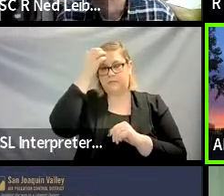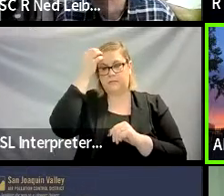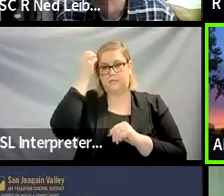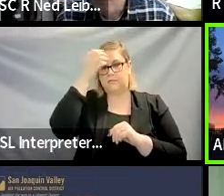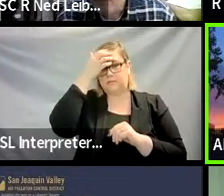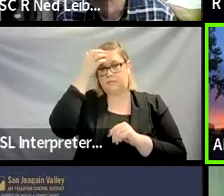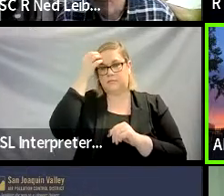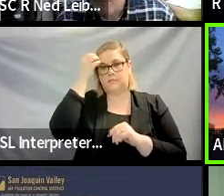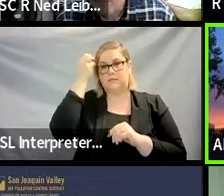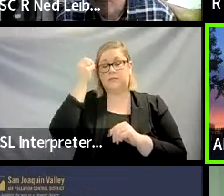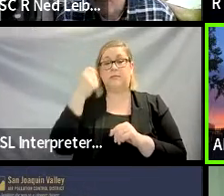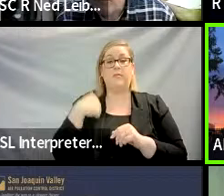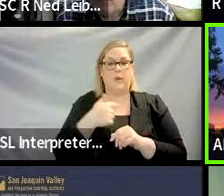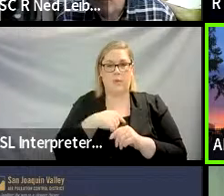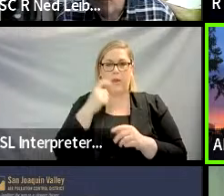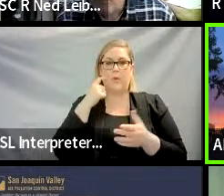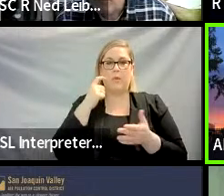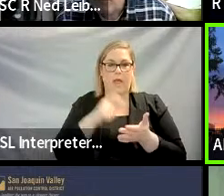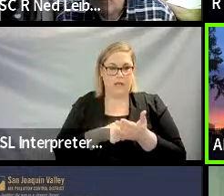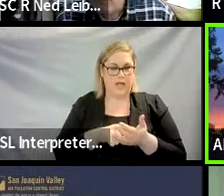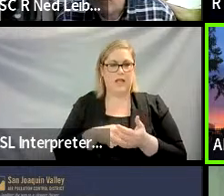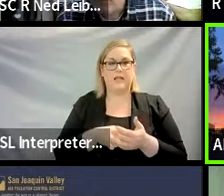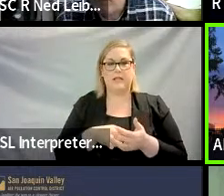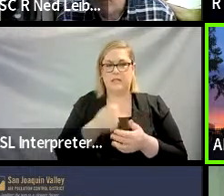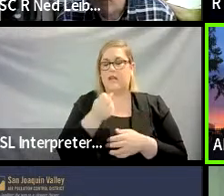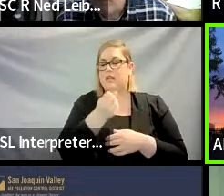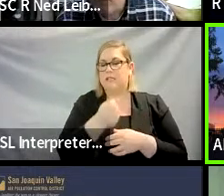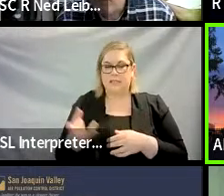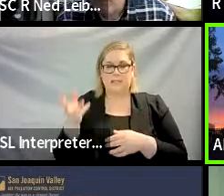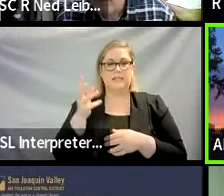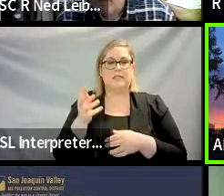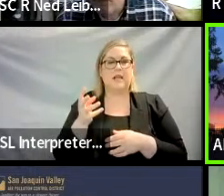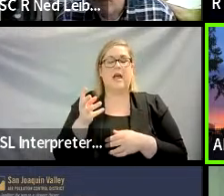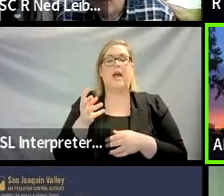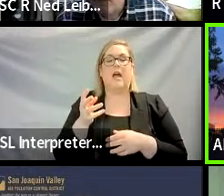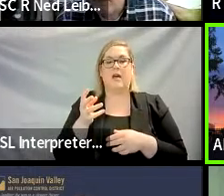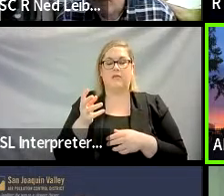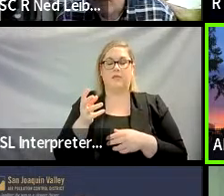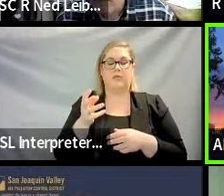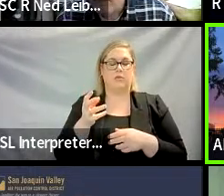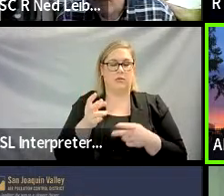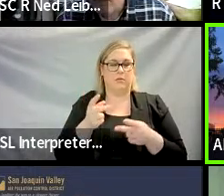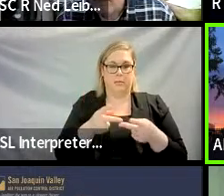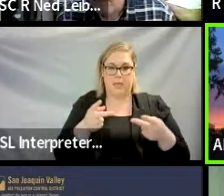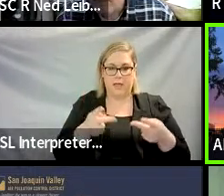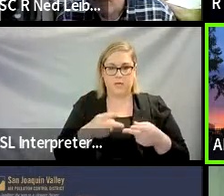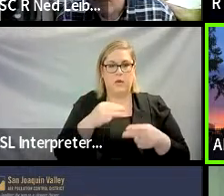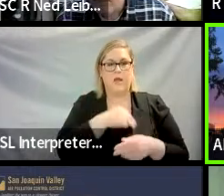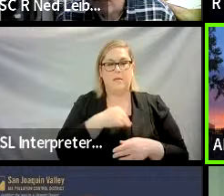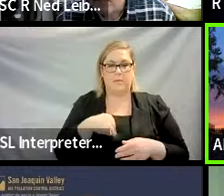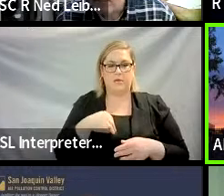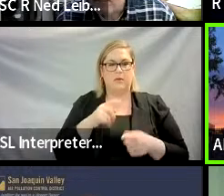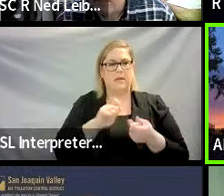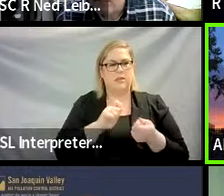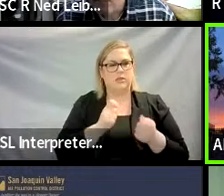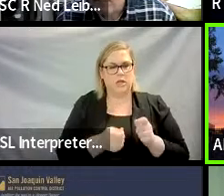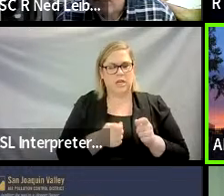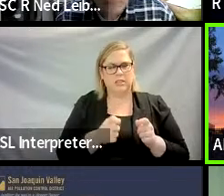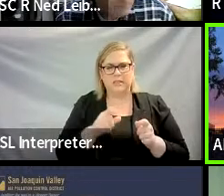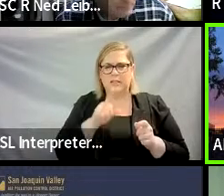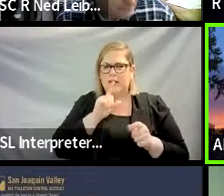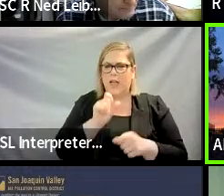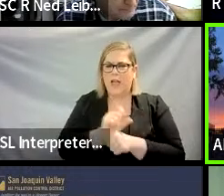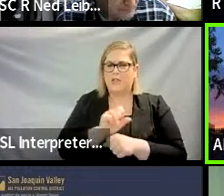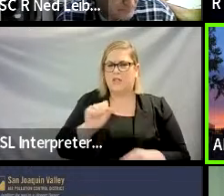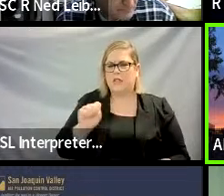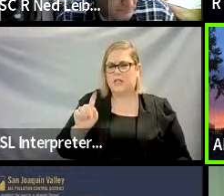we recognize that there are several places where the membership has changed. And actually, Stephanie, you know what? I just closed